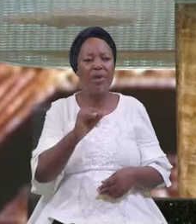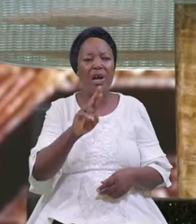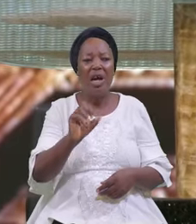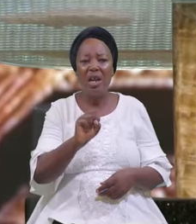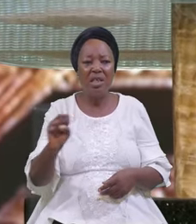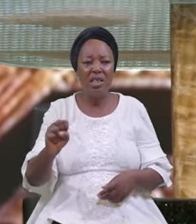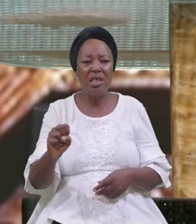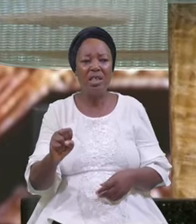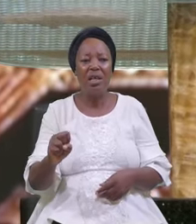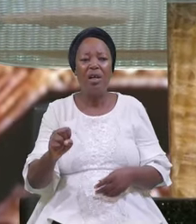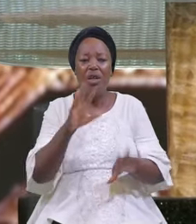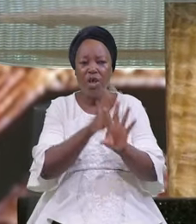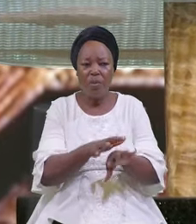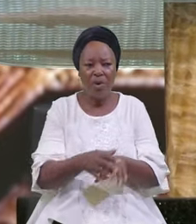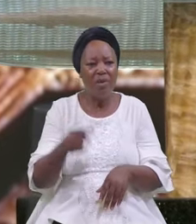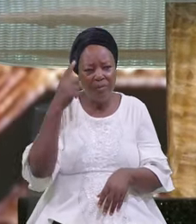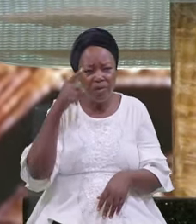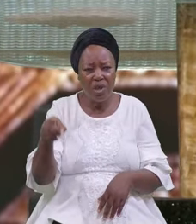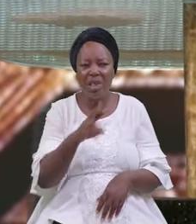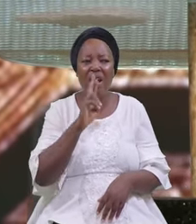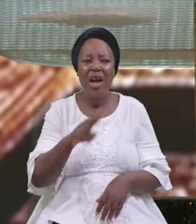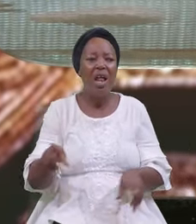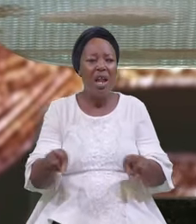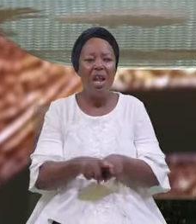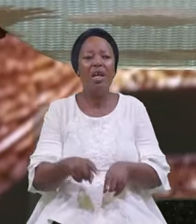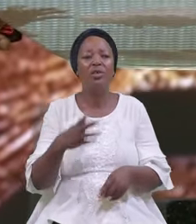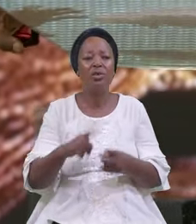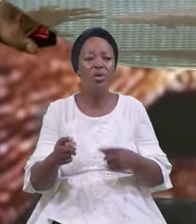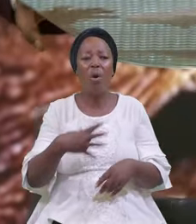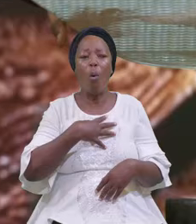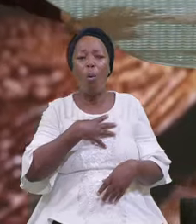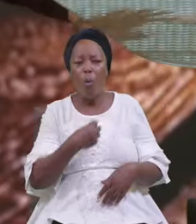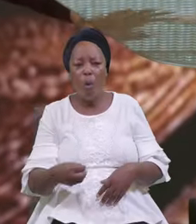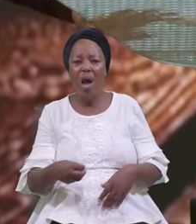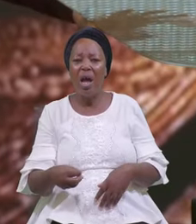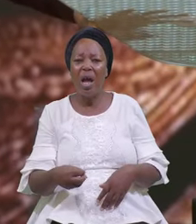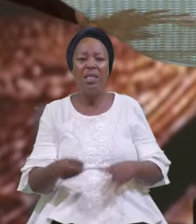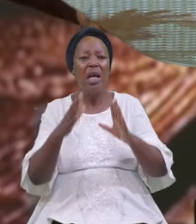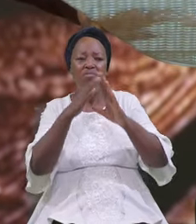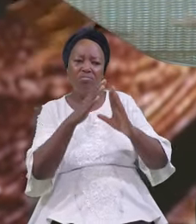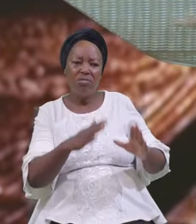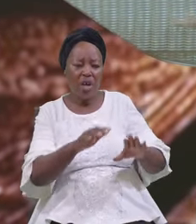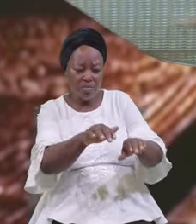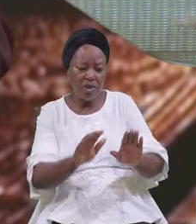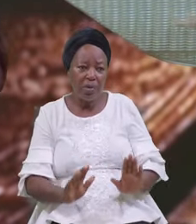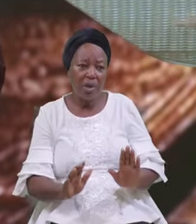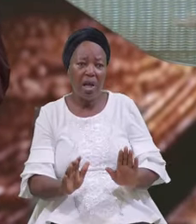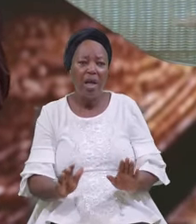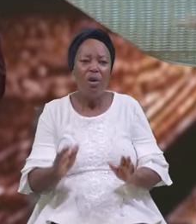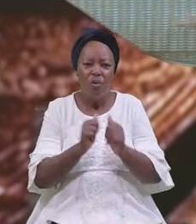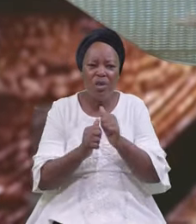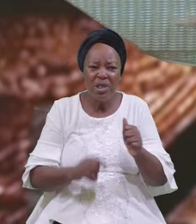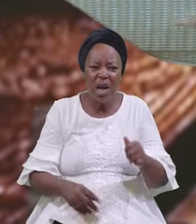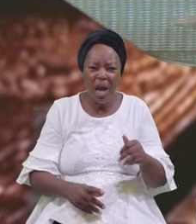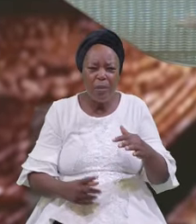whited sepulchres, which indeed appear beautiful outward. When you look at